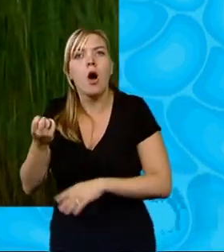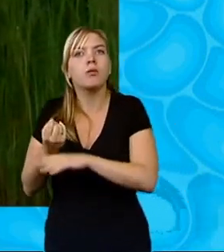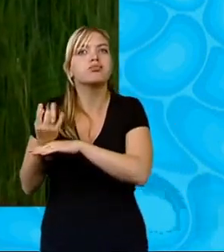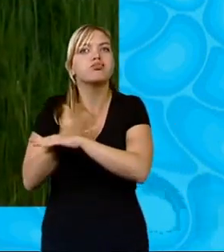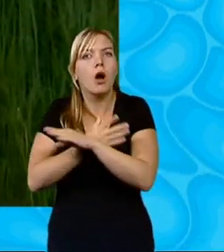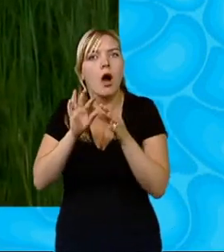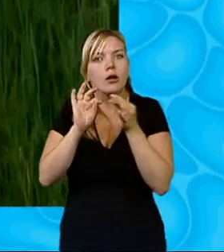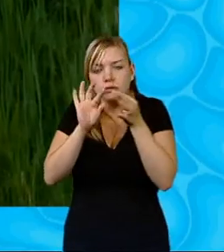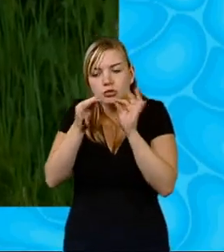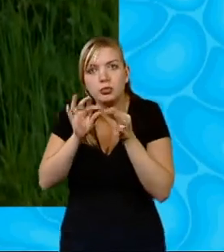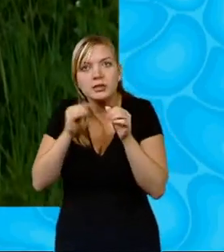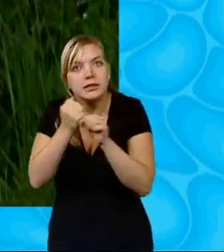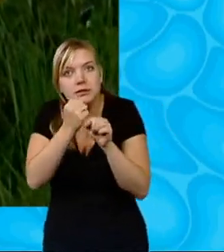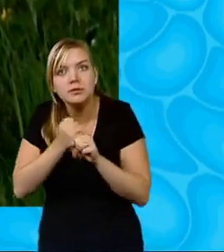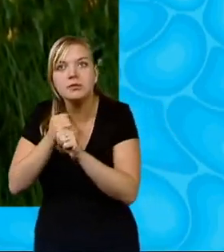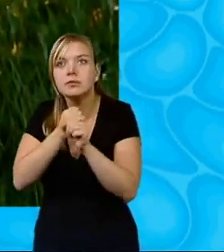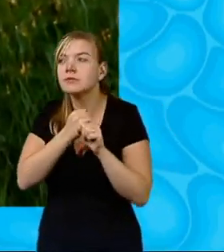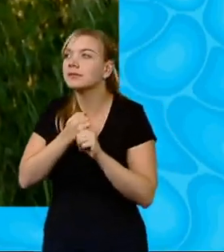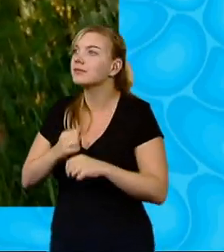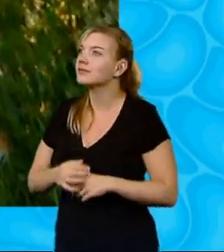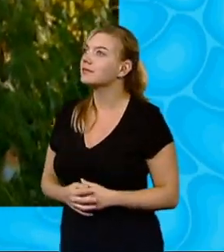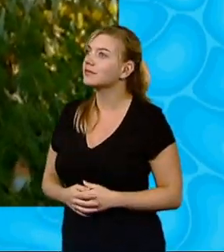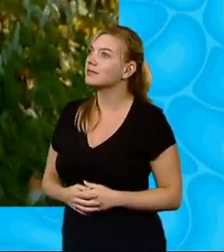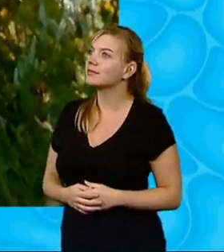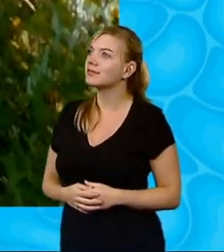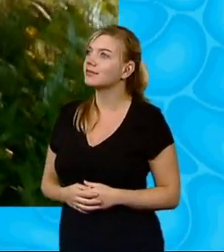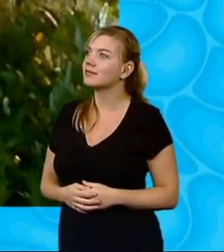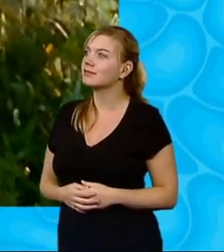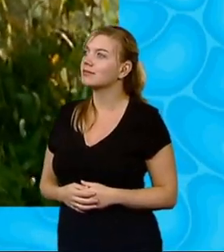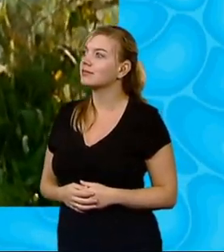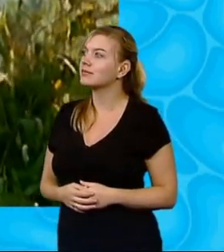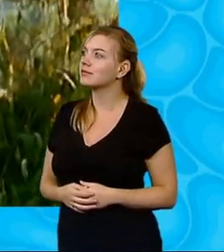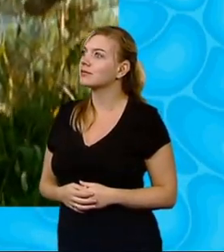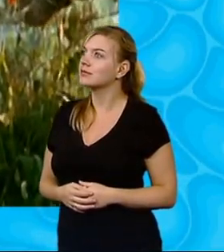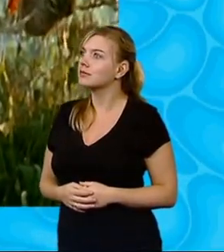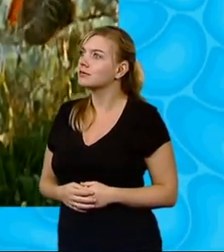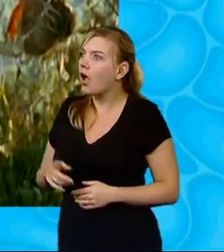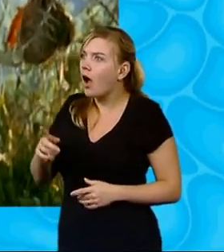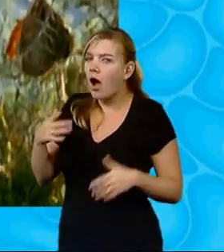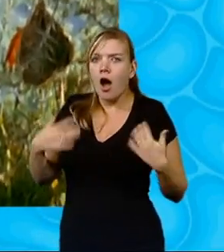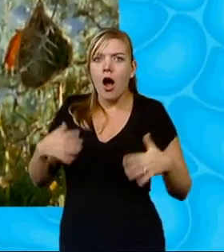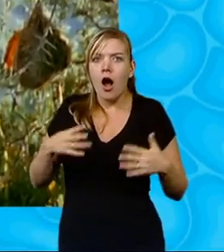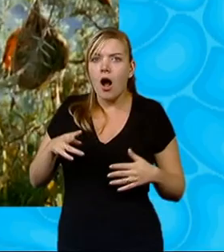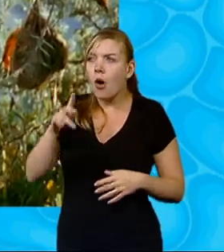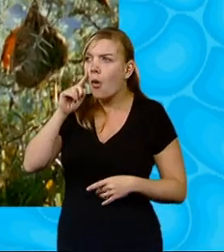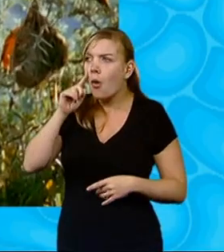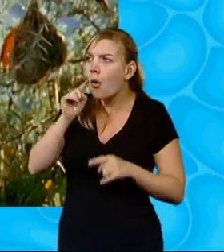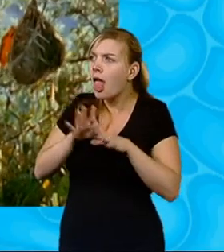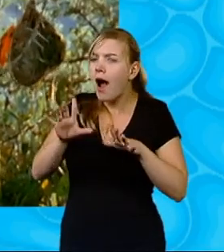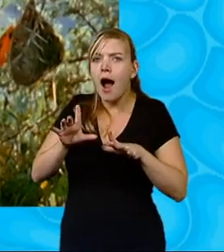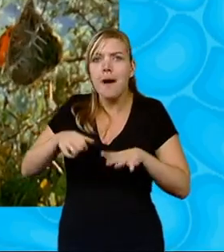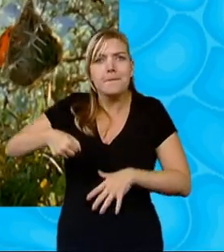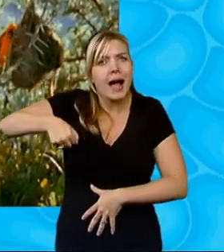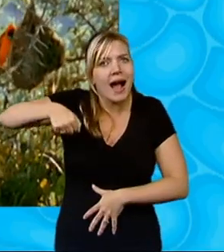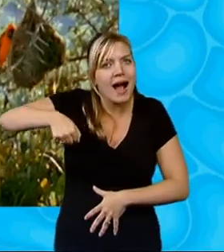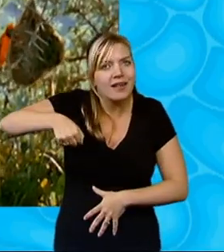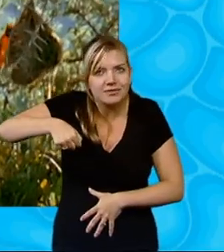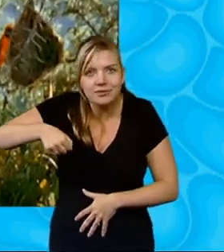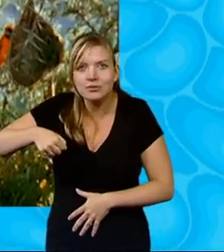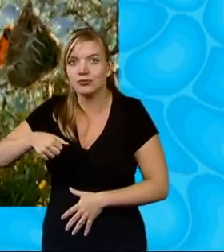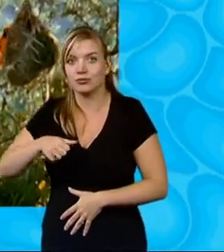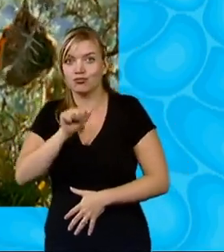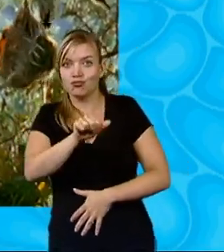and twigs. Oh, and there's Dennis. Ooh, they look like bags or something. You're right,